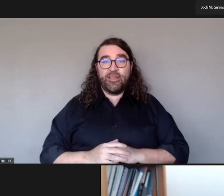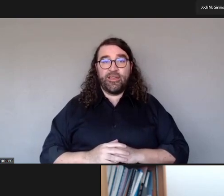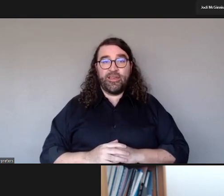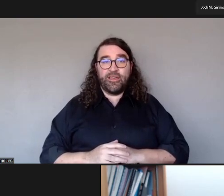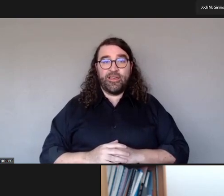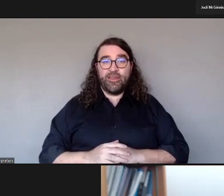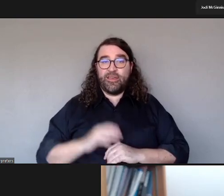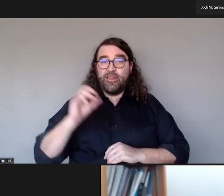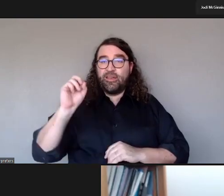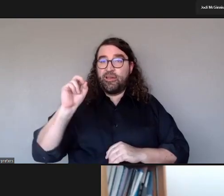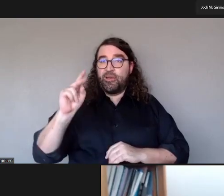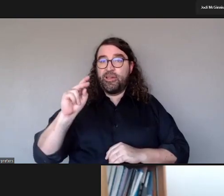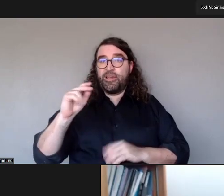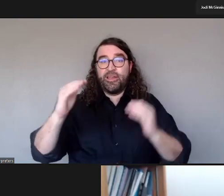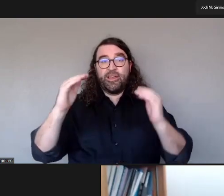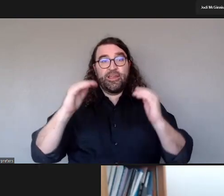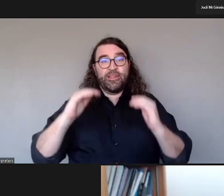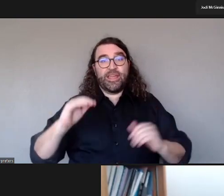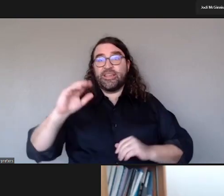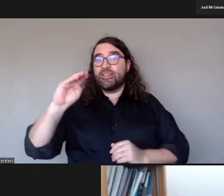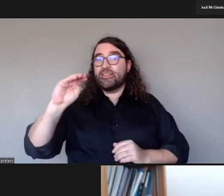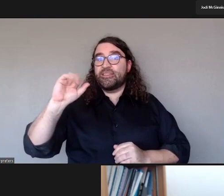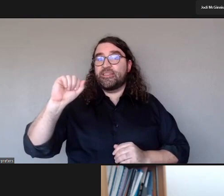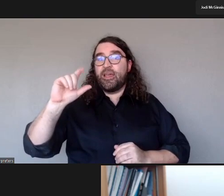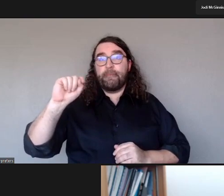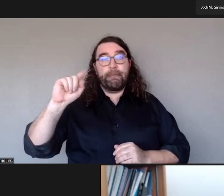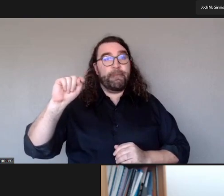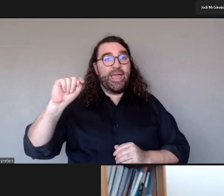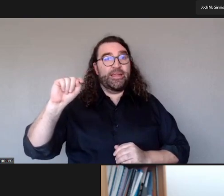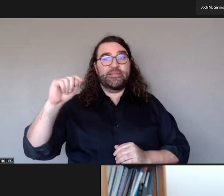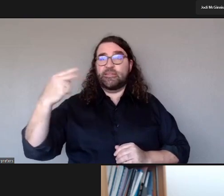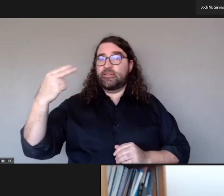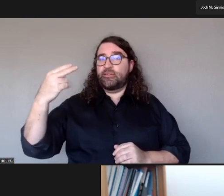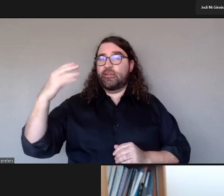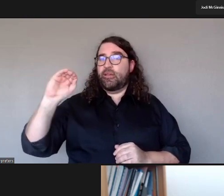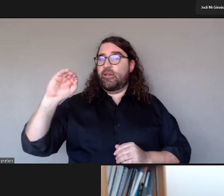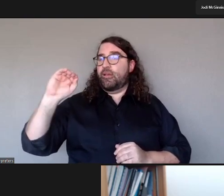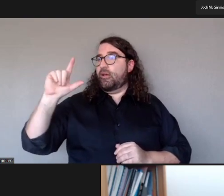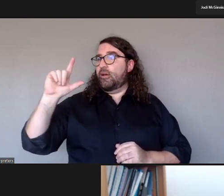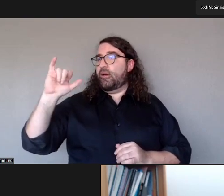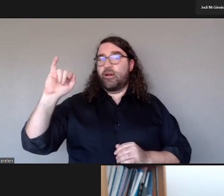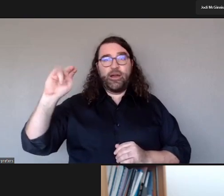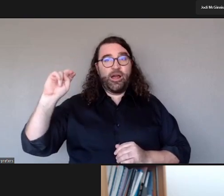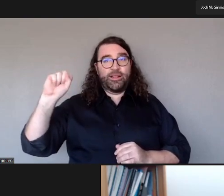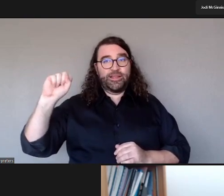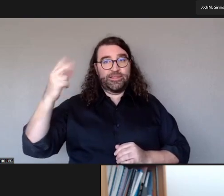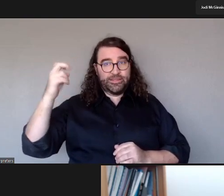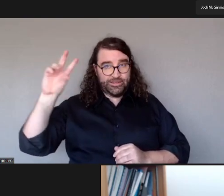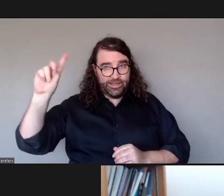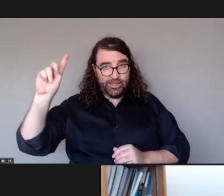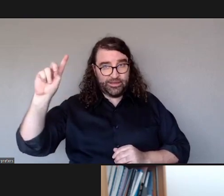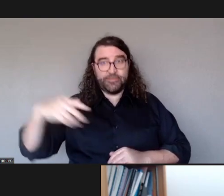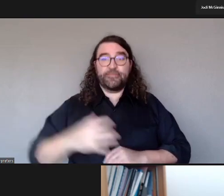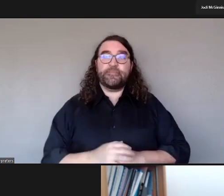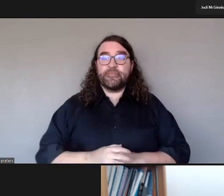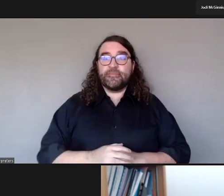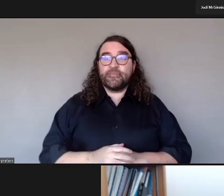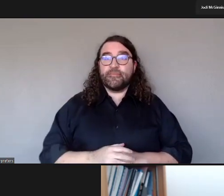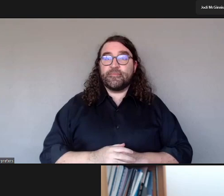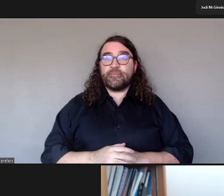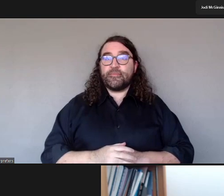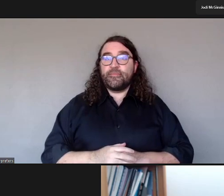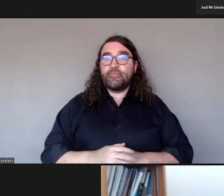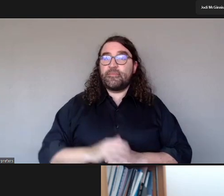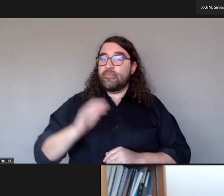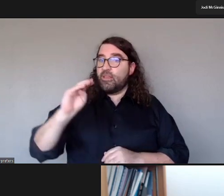All right, next we have Matt Hollingshead and then Jared Ebenreck. Matt, you should